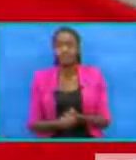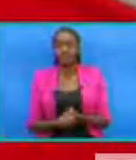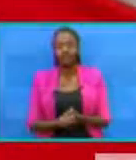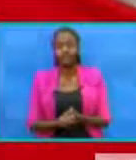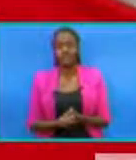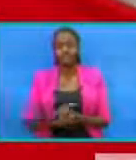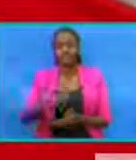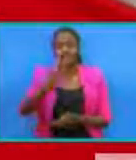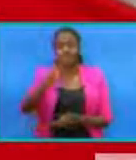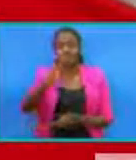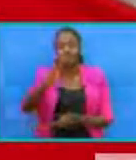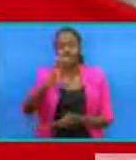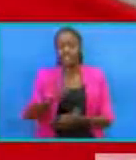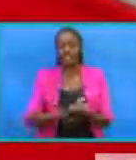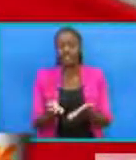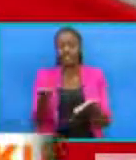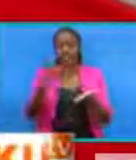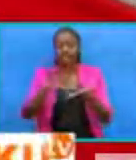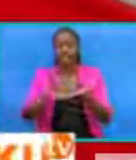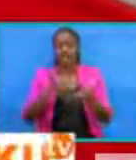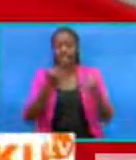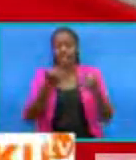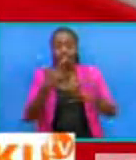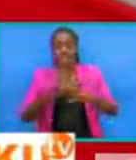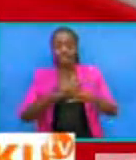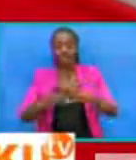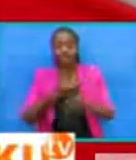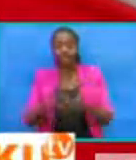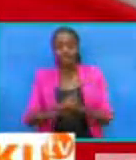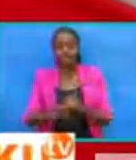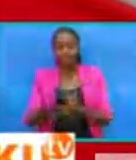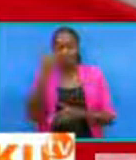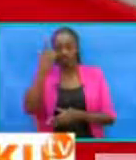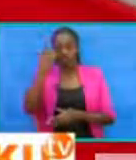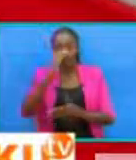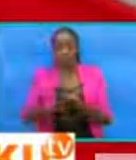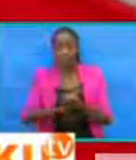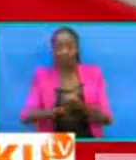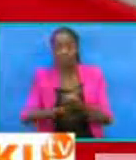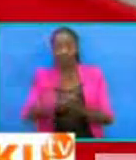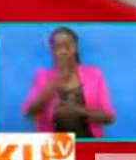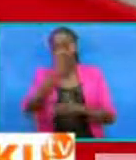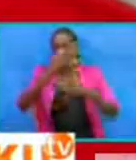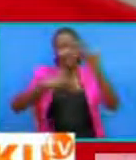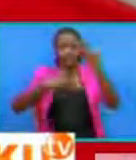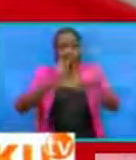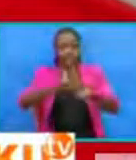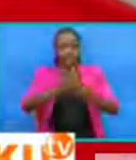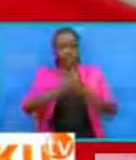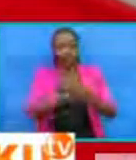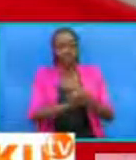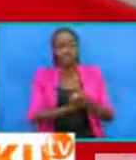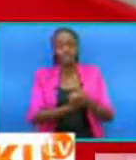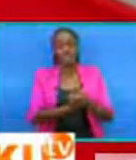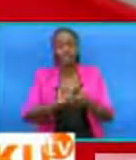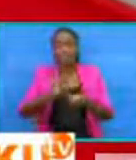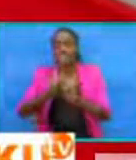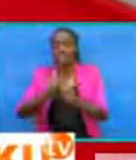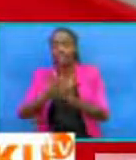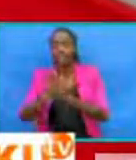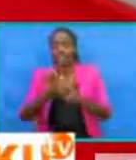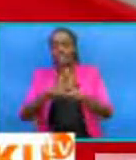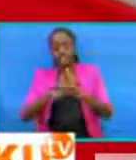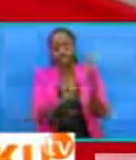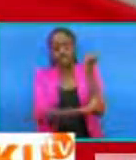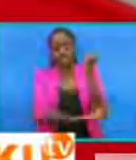To MC this event, that is the 10th Federation of Africa University Sports Games, Pre-Games